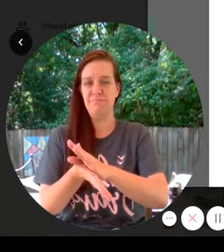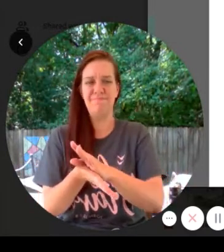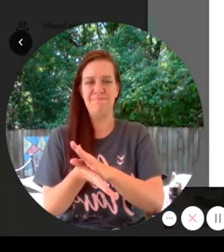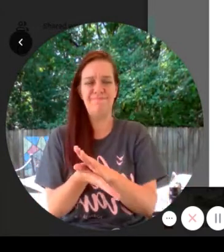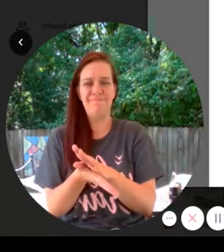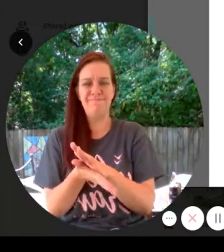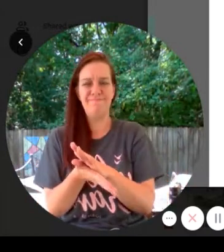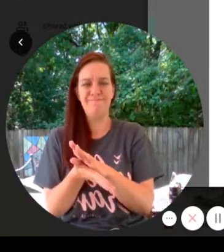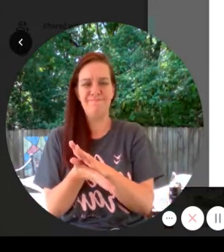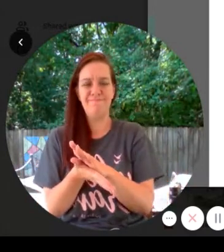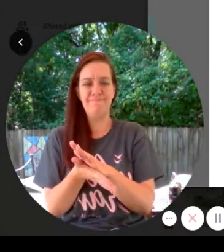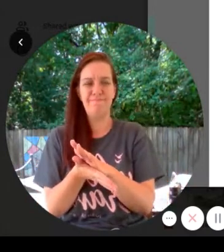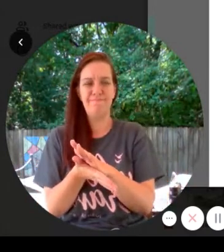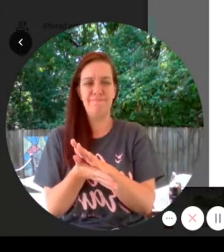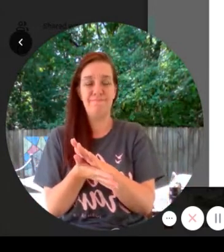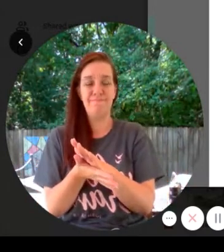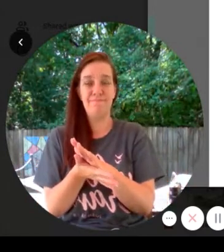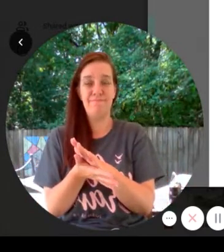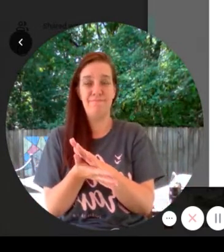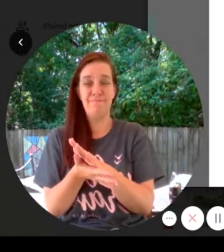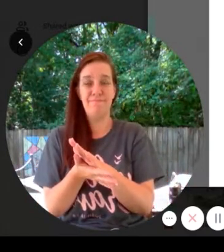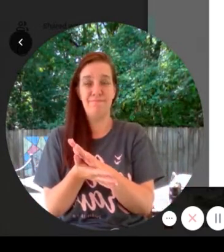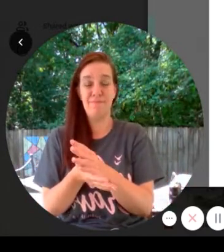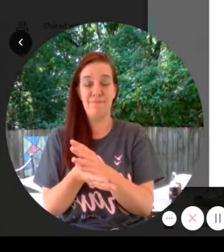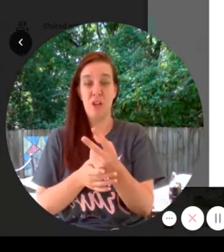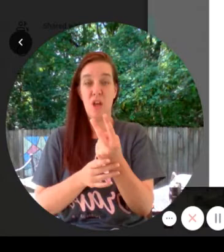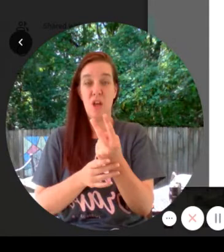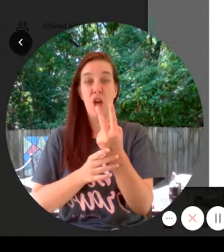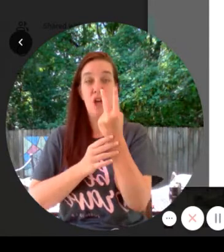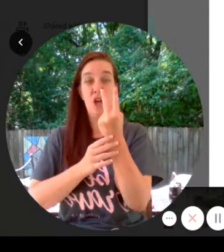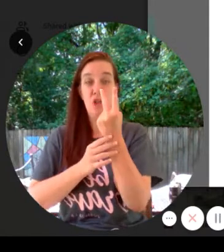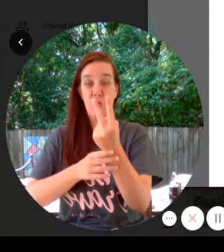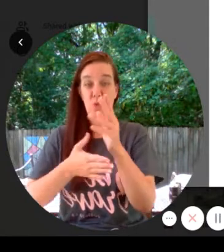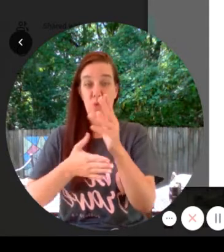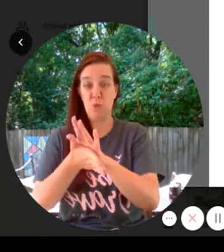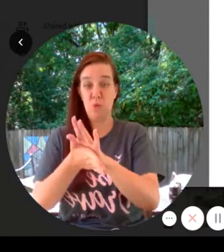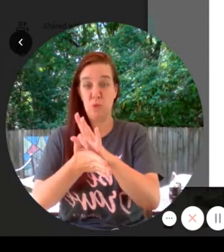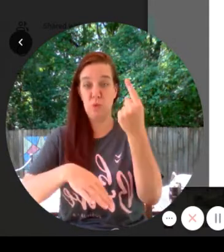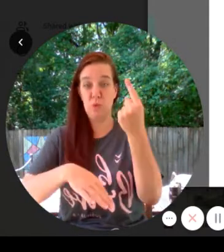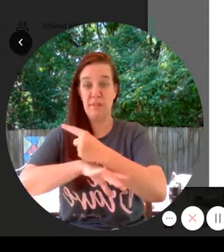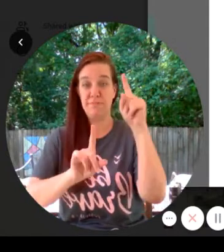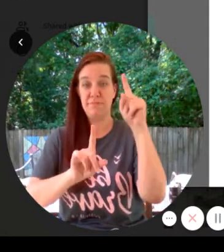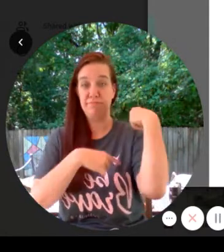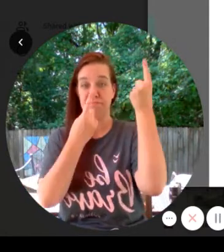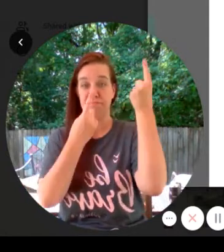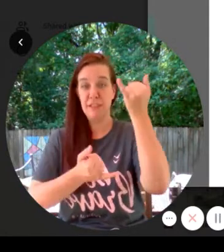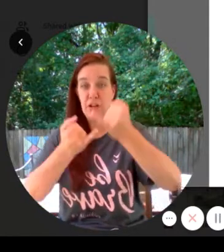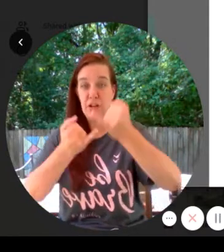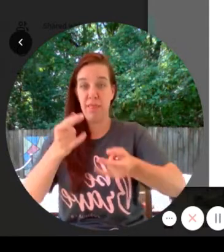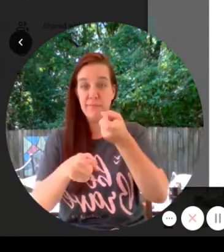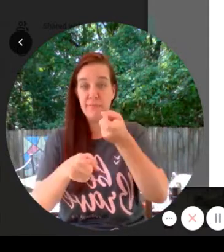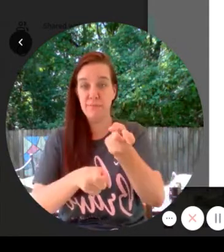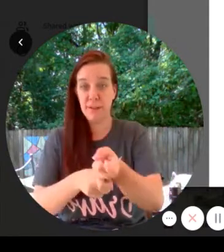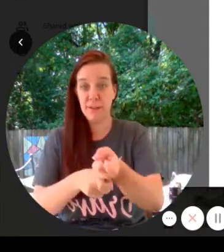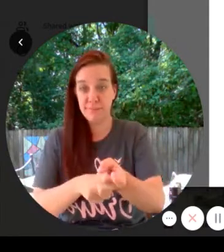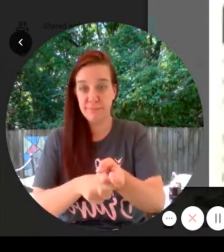has been 2 school days since our last